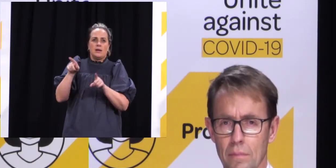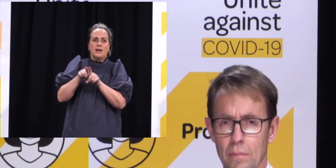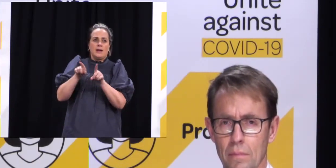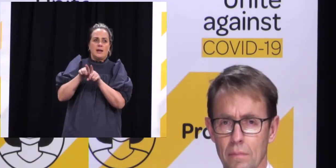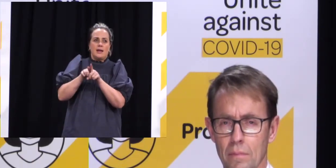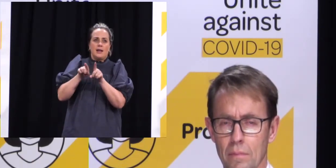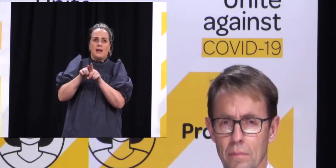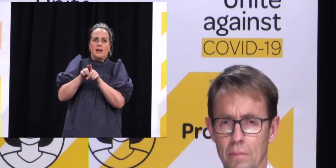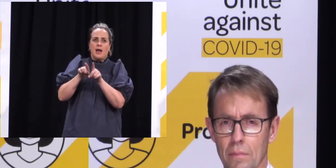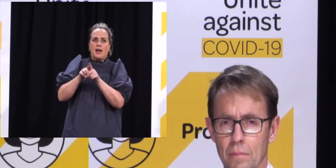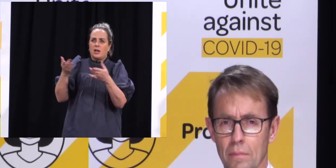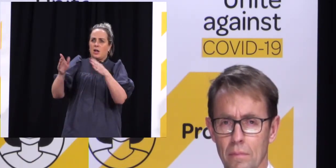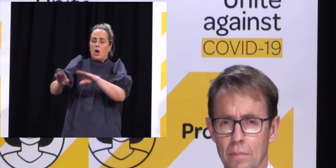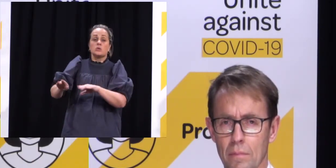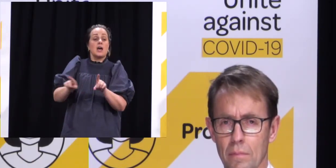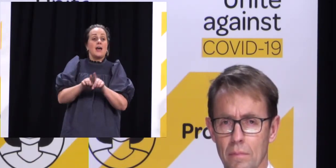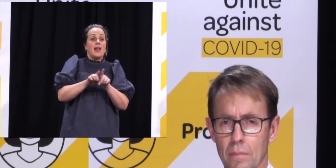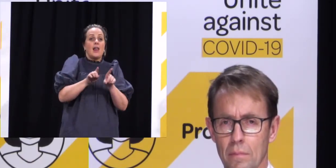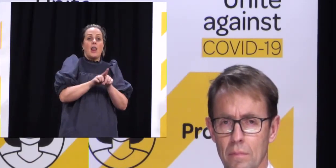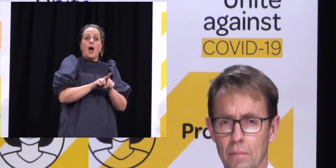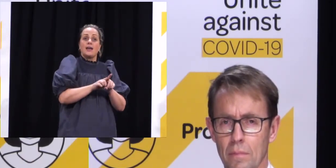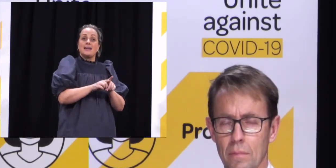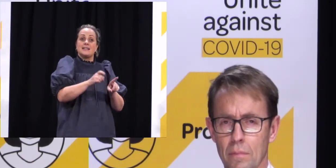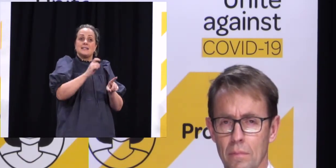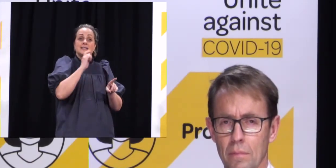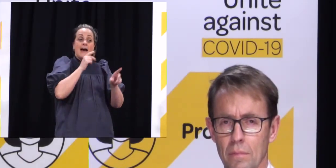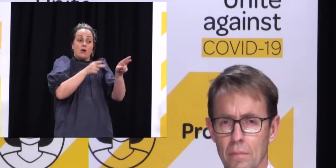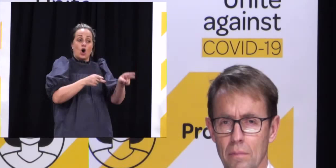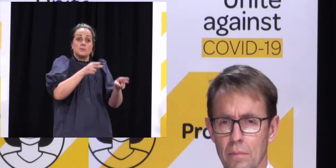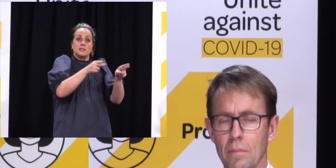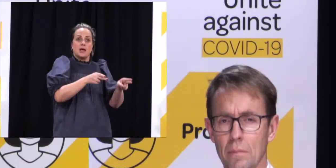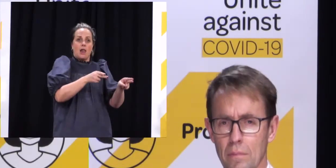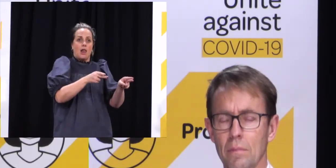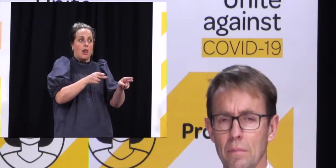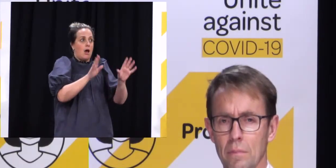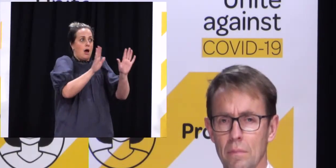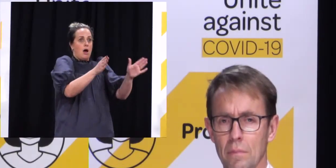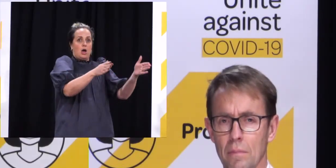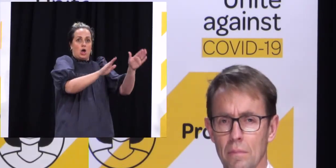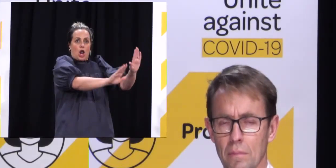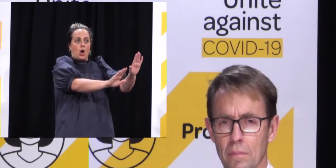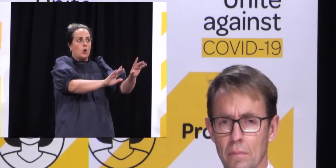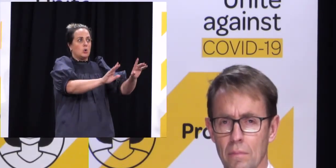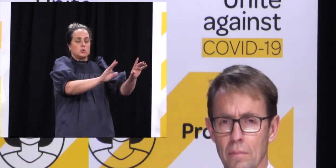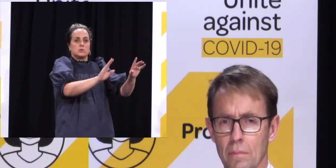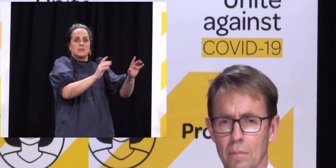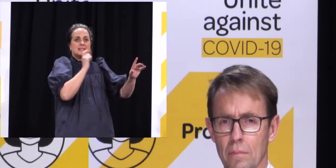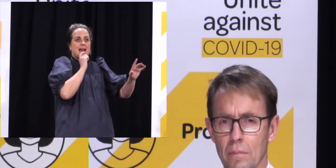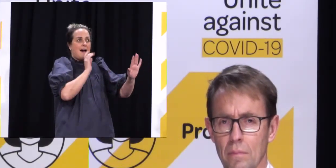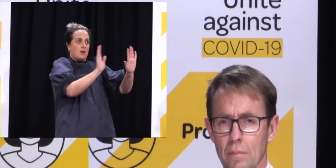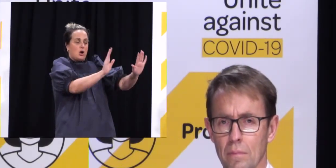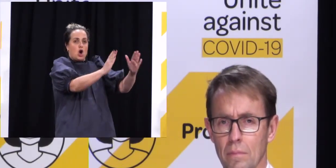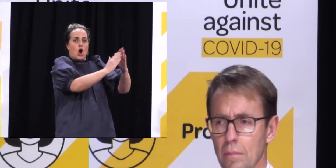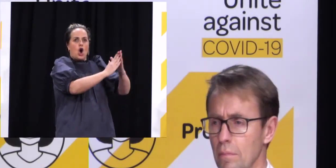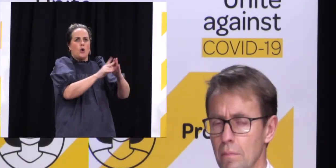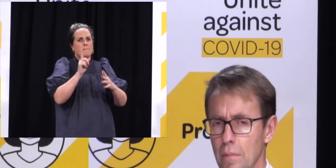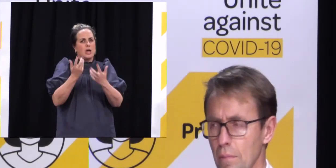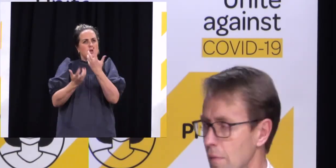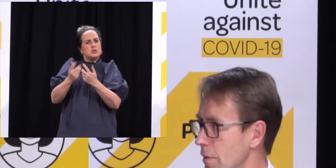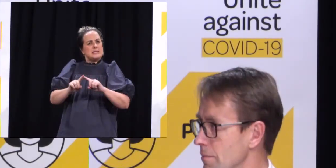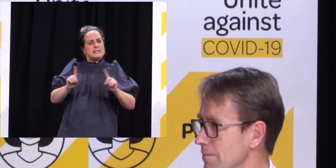hospital ward they were stood down, but not the whole ward? And does inconvenience weigh into that decision?